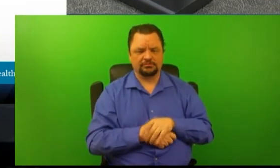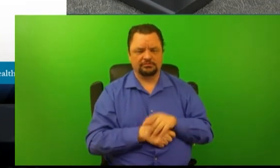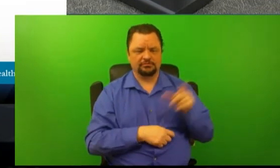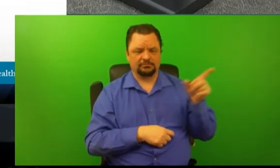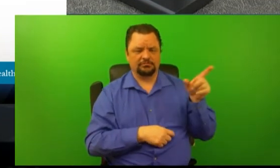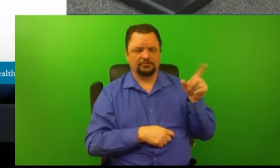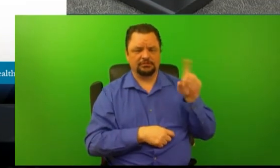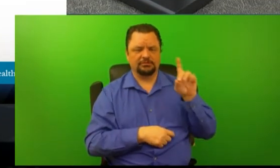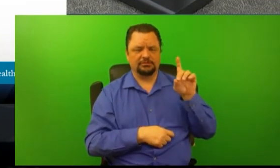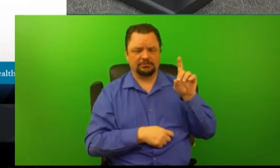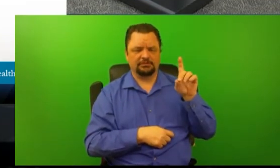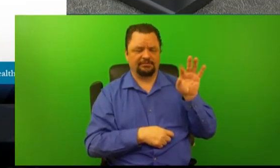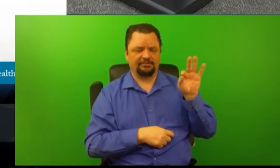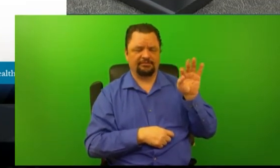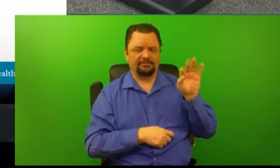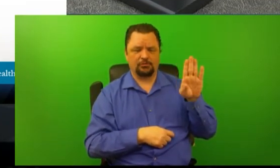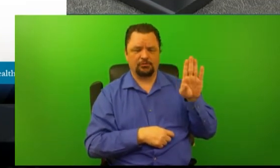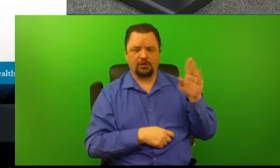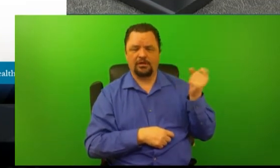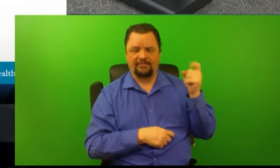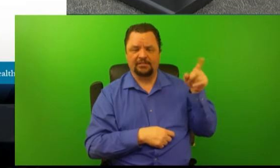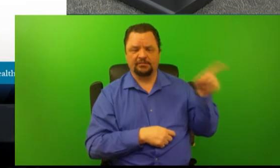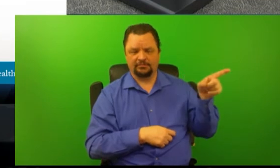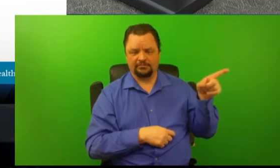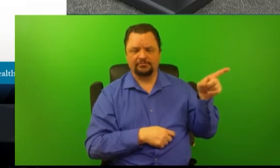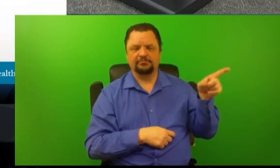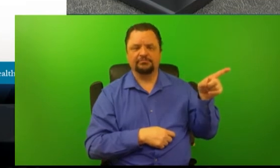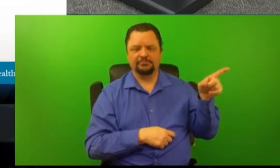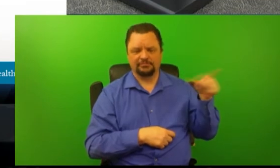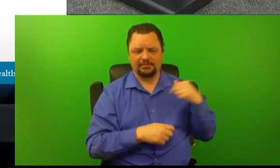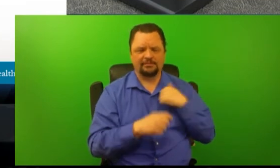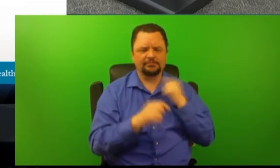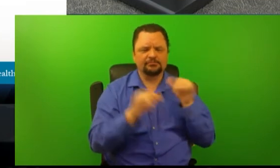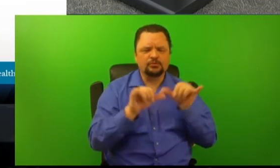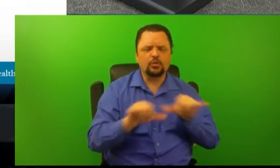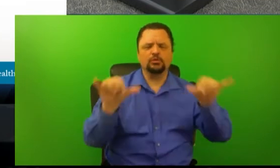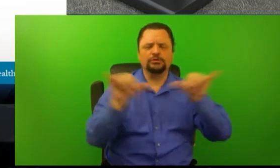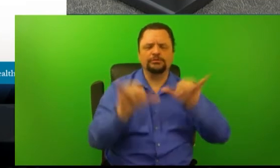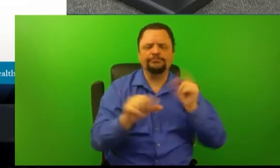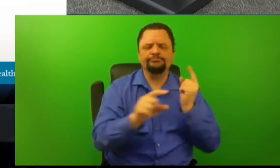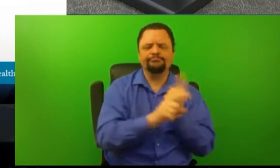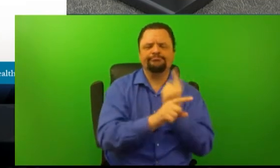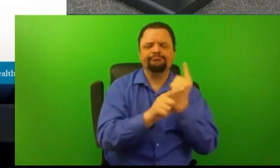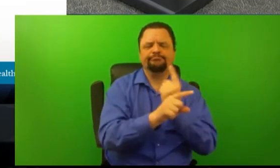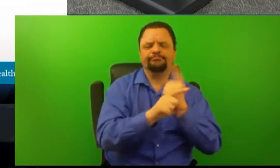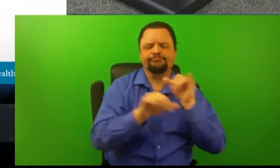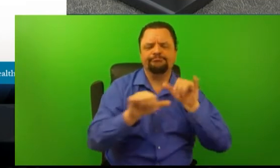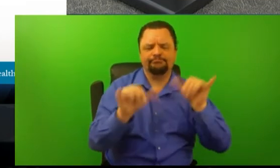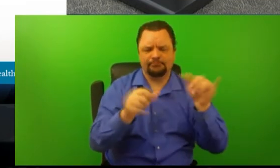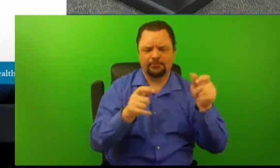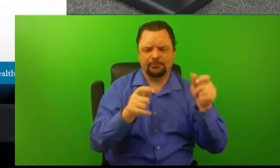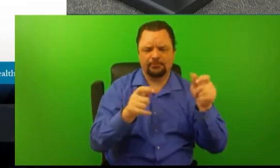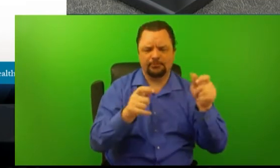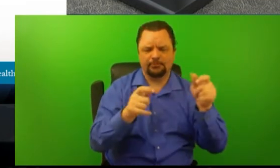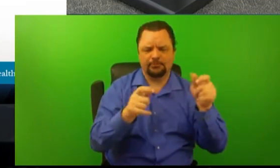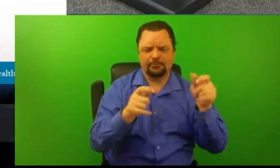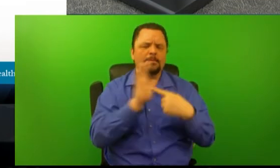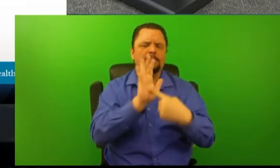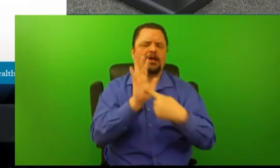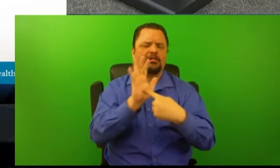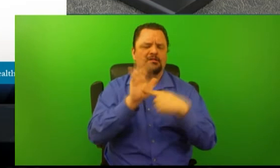routine disease control model within our schools. And so, Dr. Turbush, I know how much you like it when we lead the